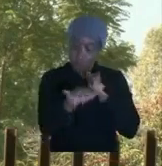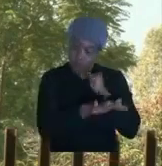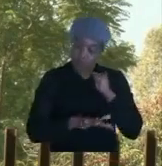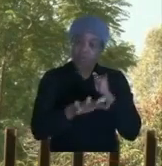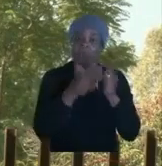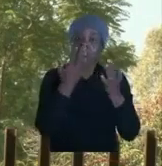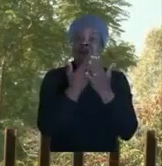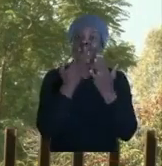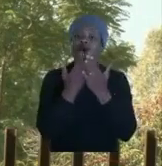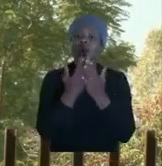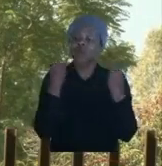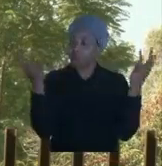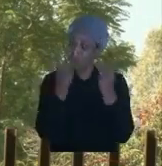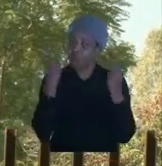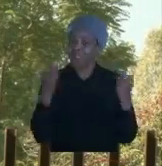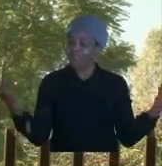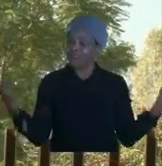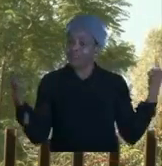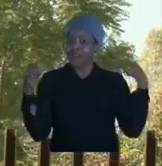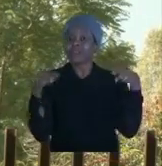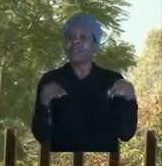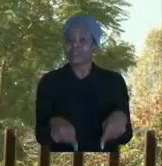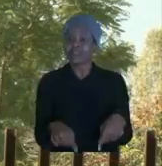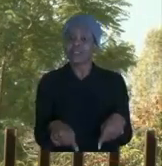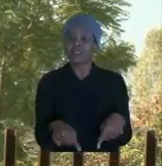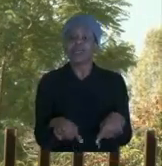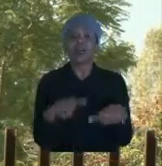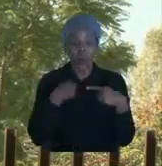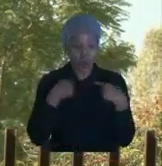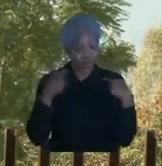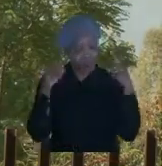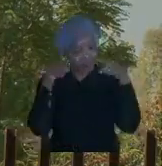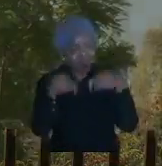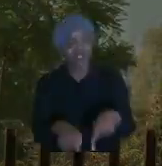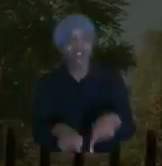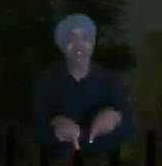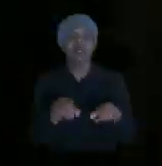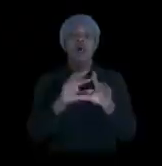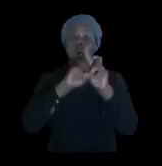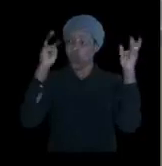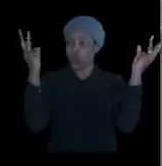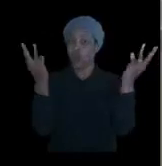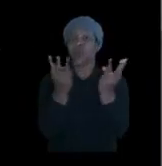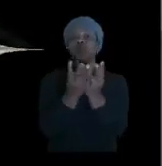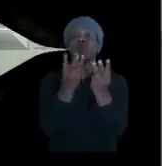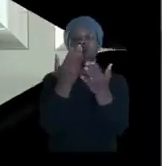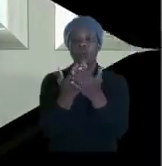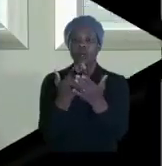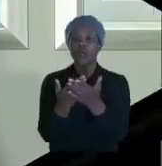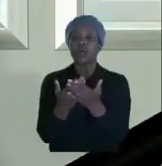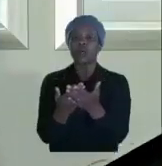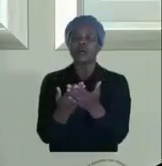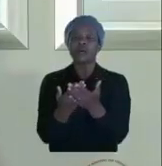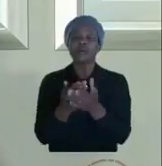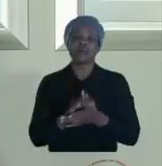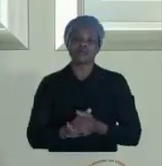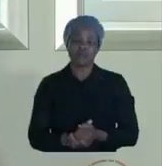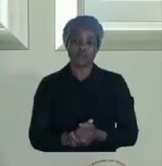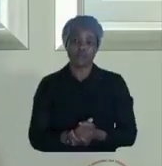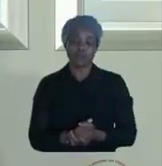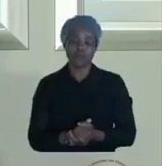people, to the masses, to the communities, and the world at large. My